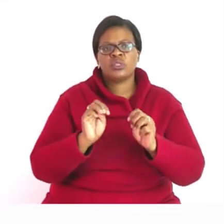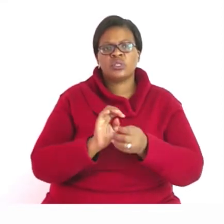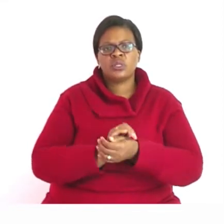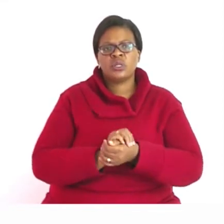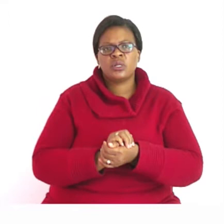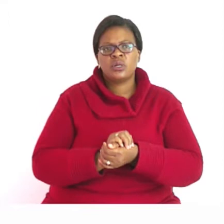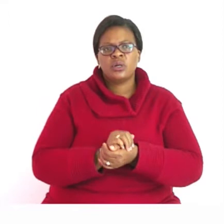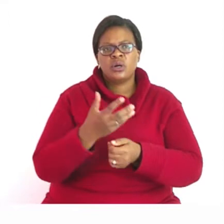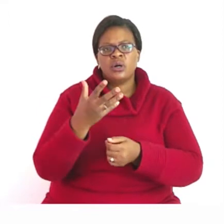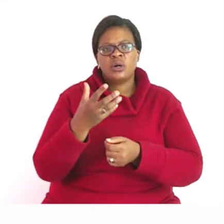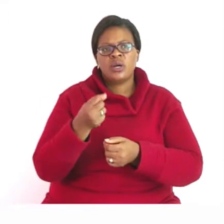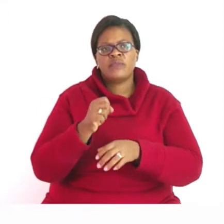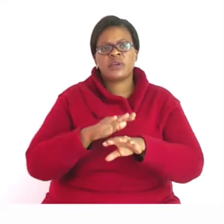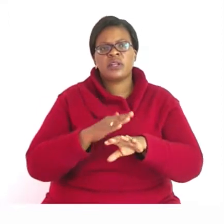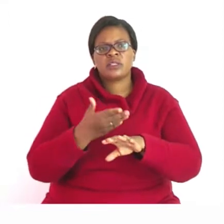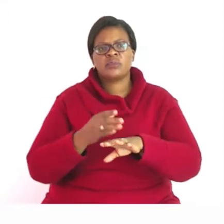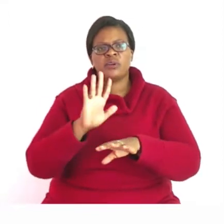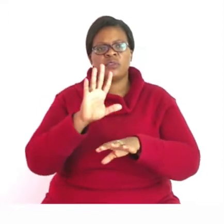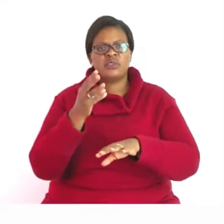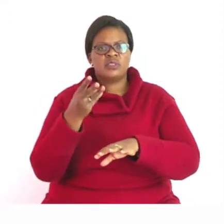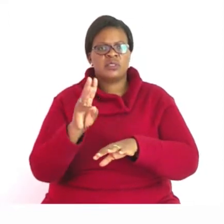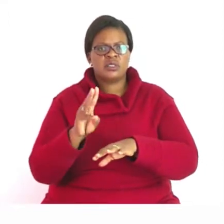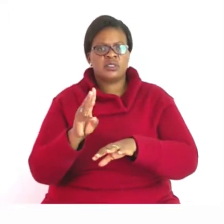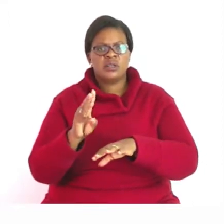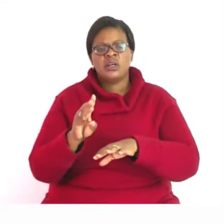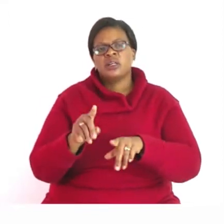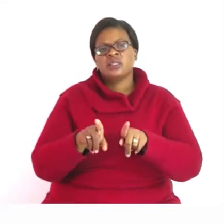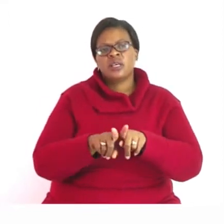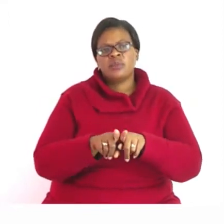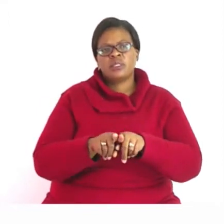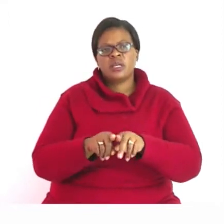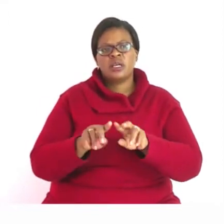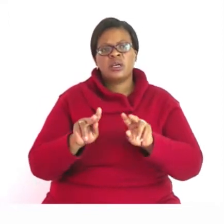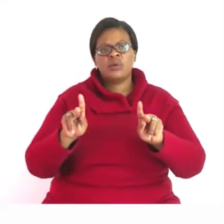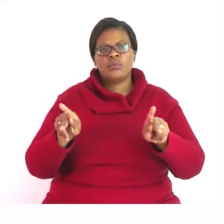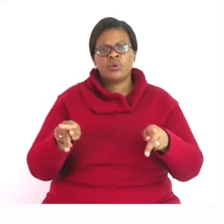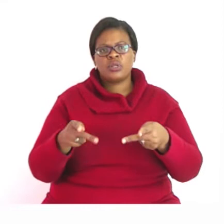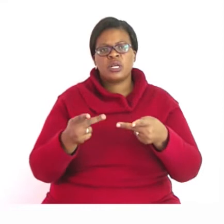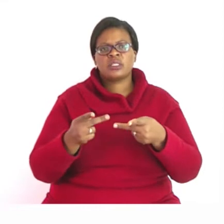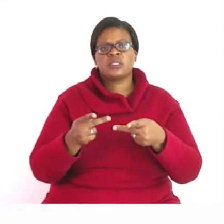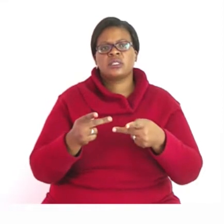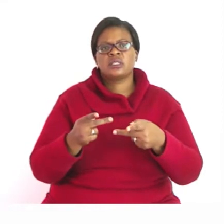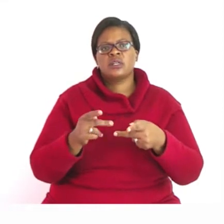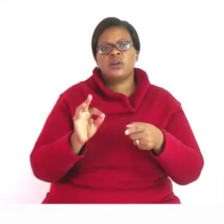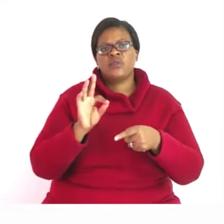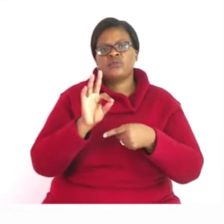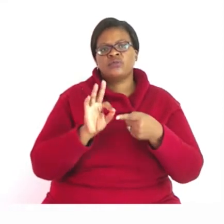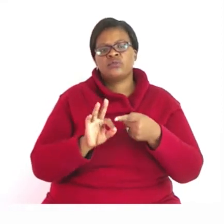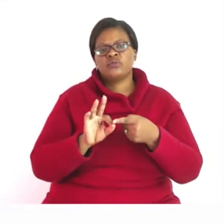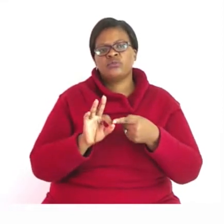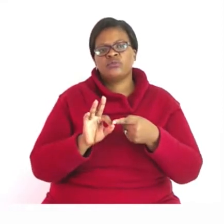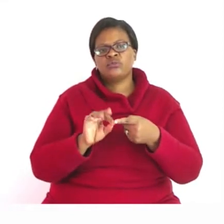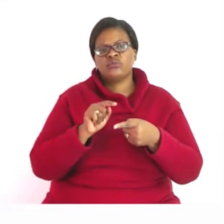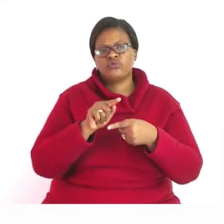Given an example of 56 as a product of its prime factors, the two methods are